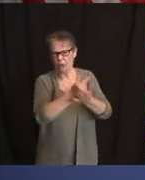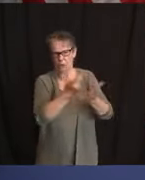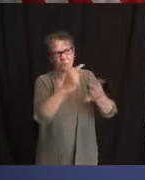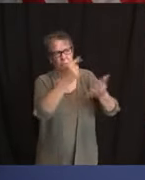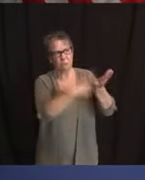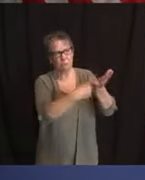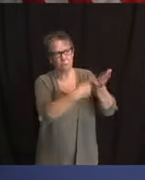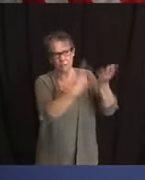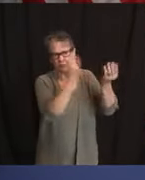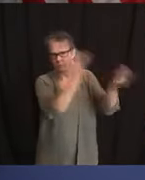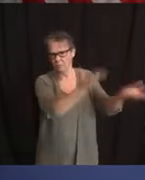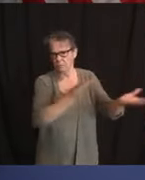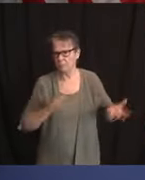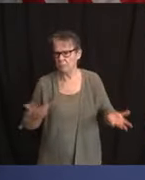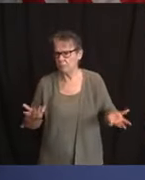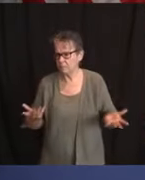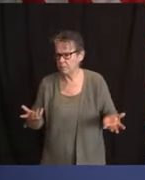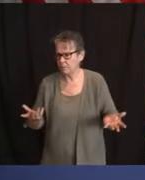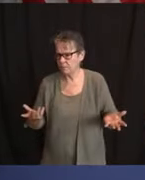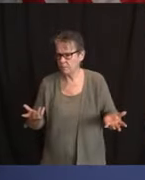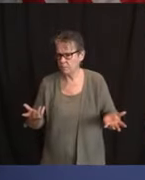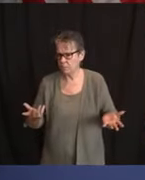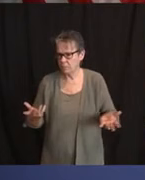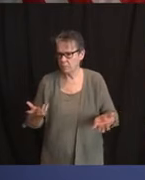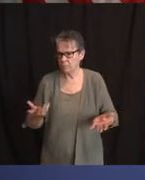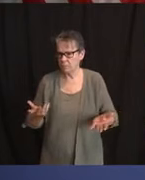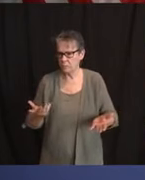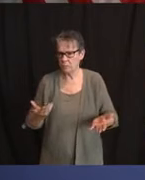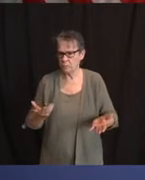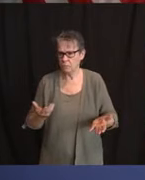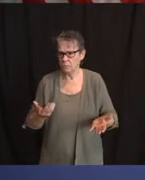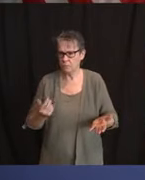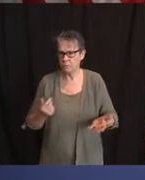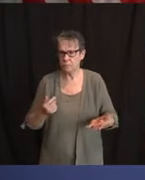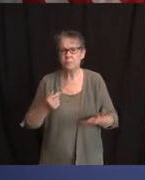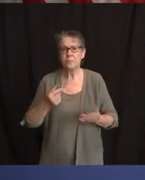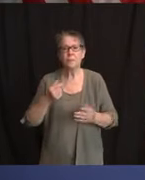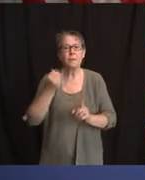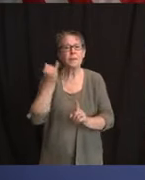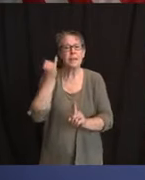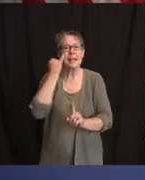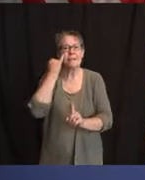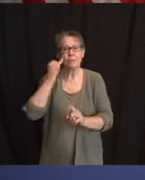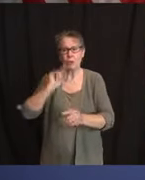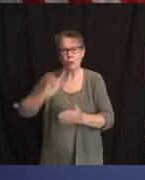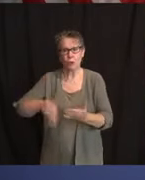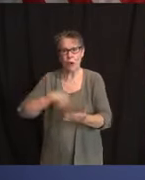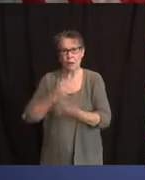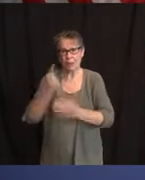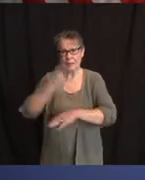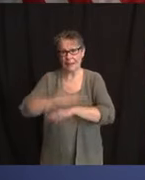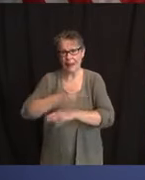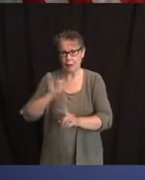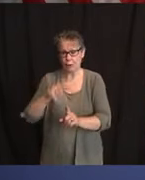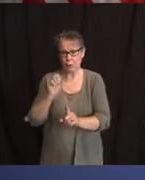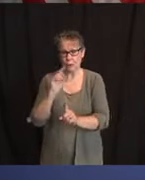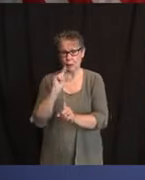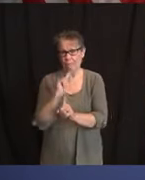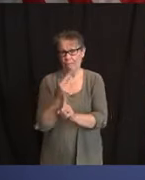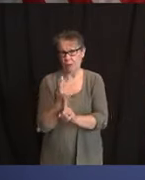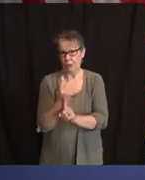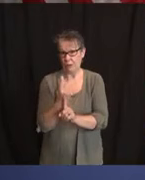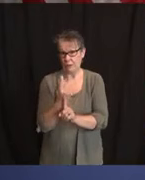1st, as we look at June 1st right now, one guy's opinion, we'll be more open than we are today. And I think there'll be a couple of steps,